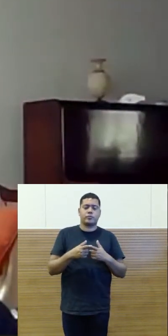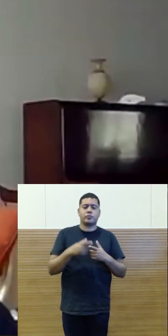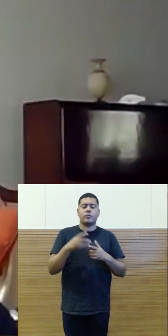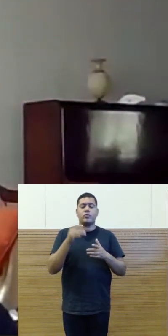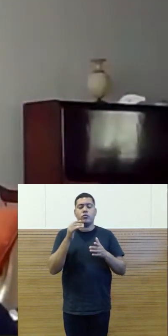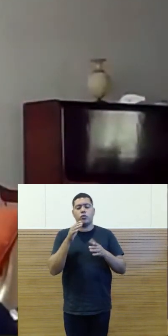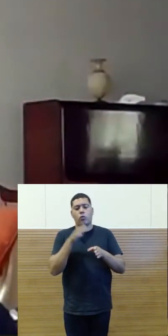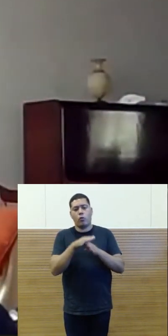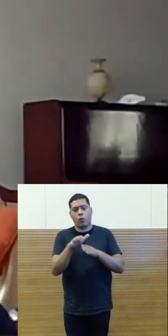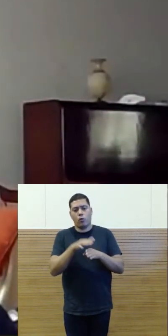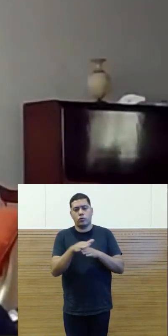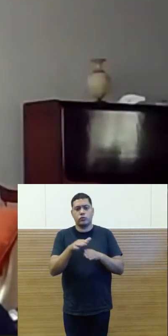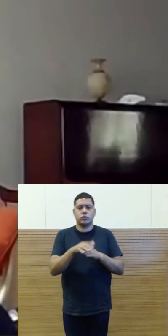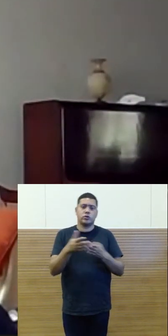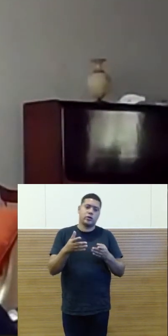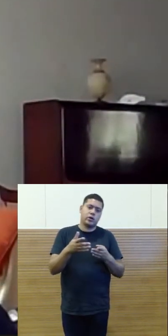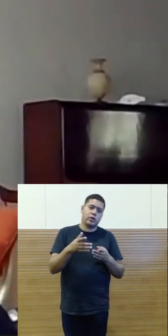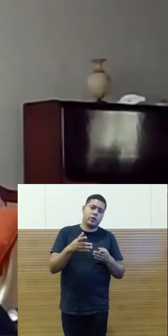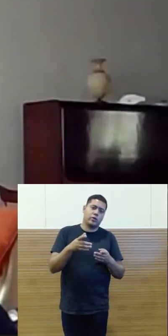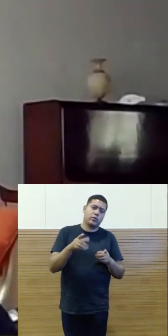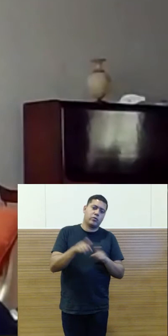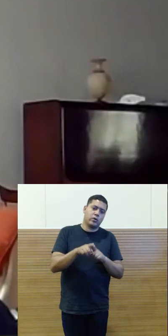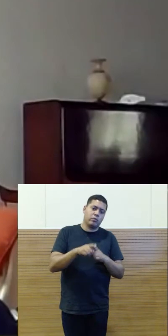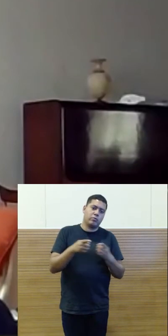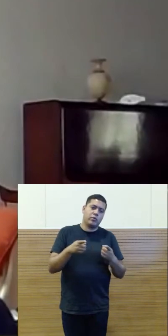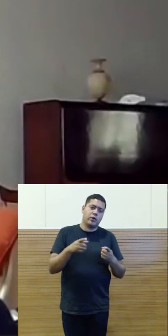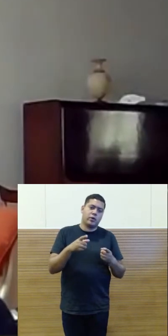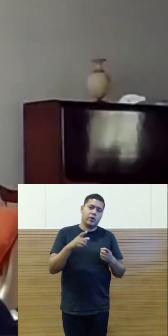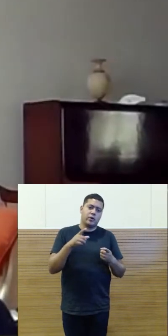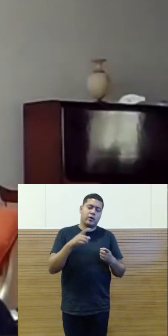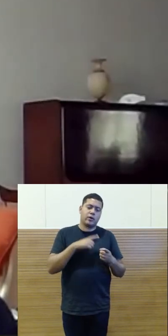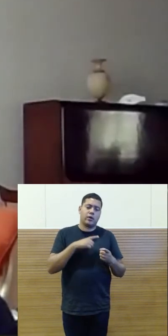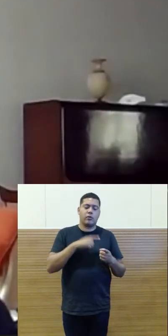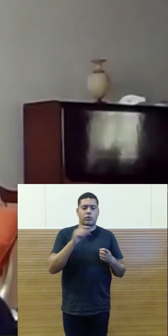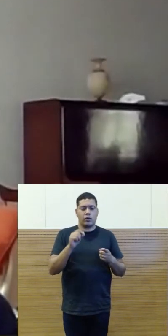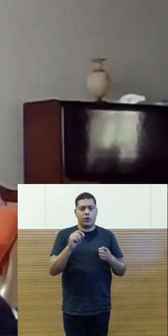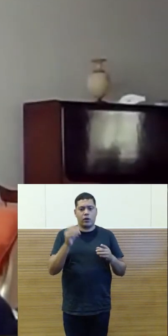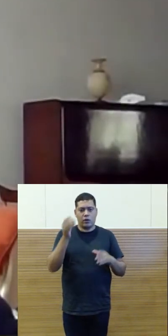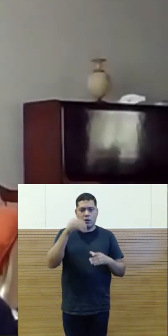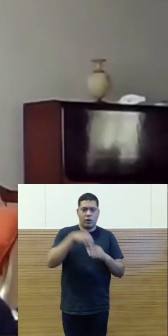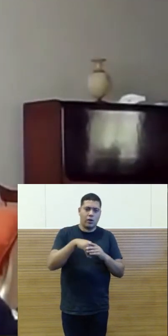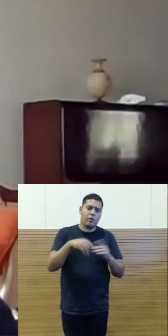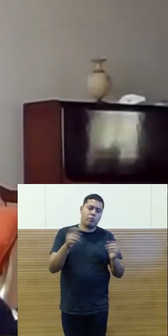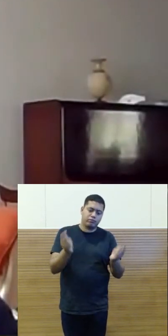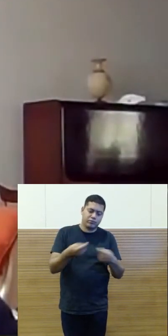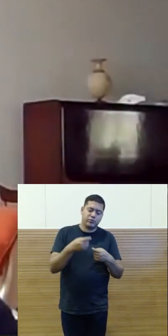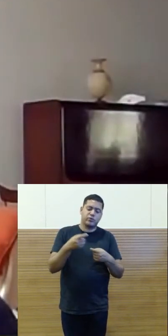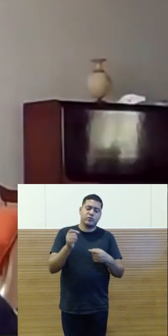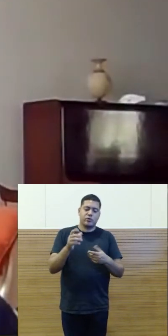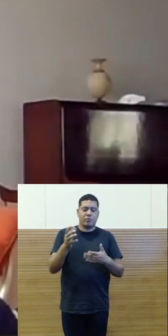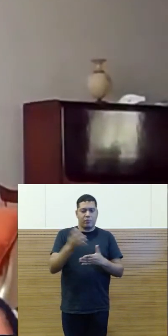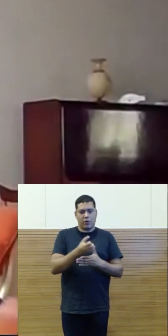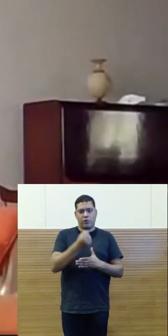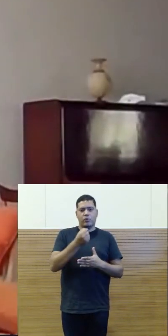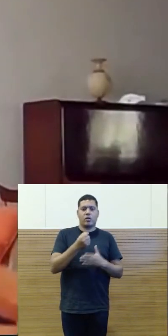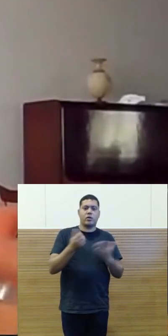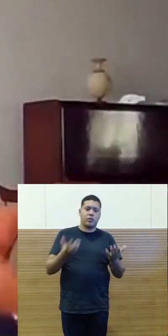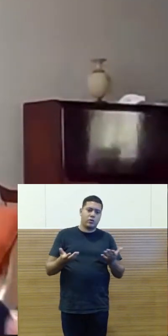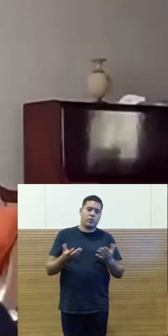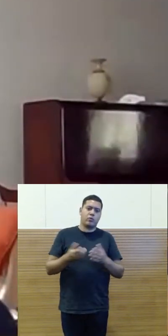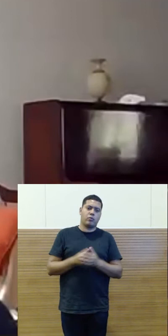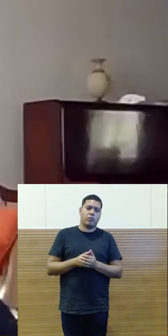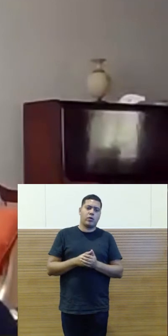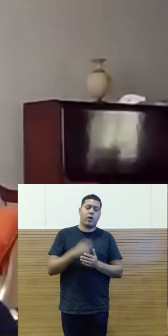in which the recommendations that we have on the guides are to be